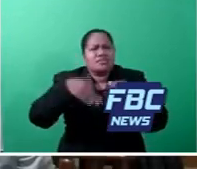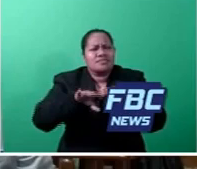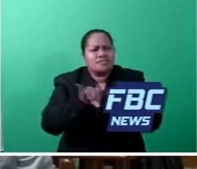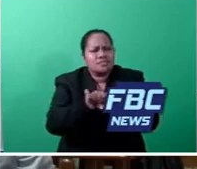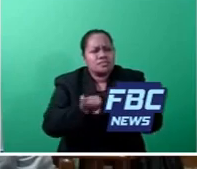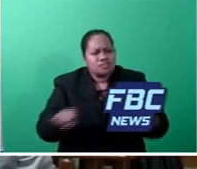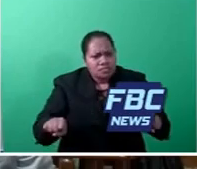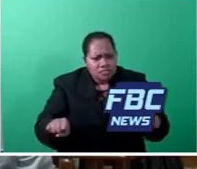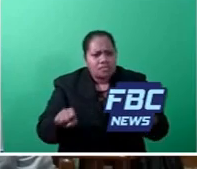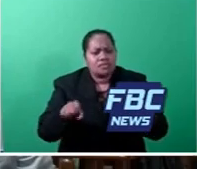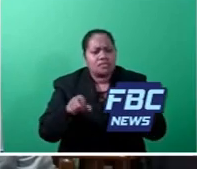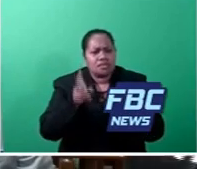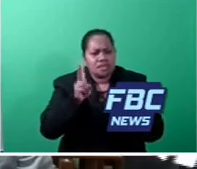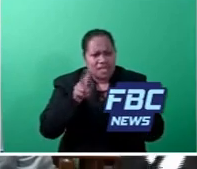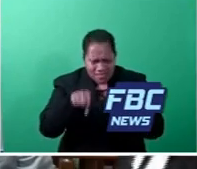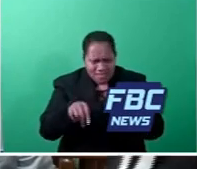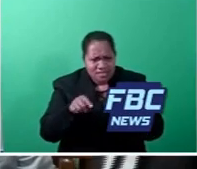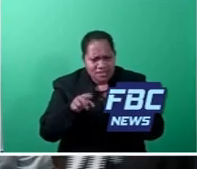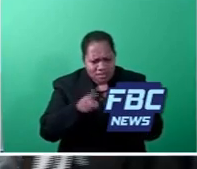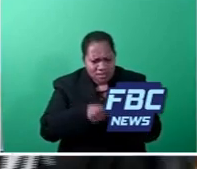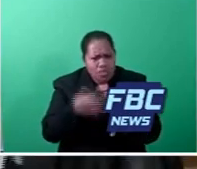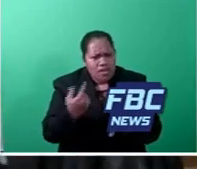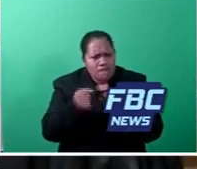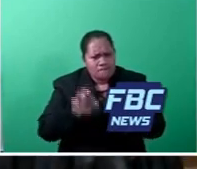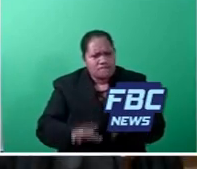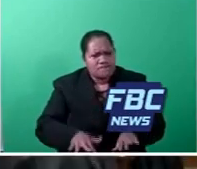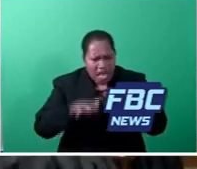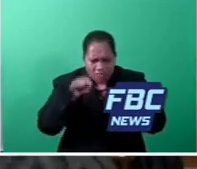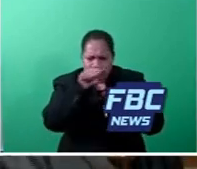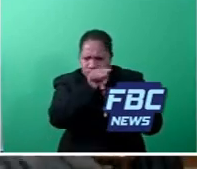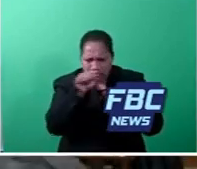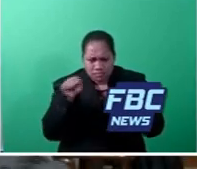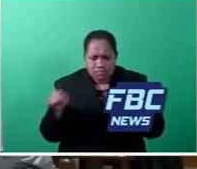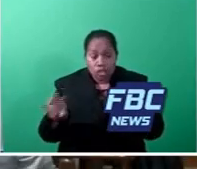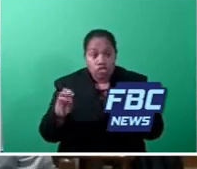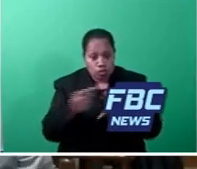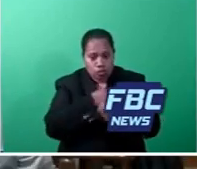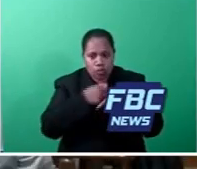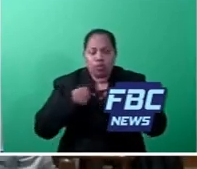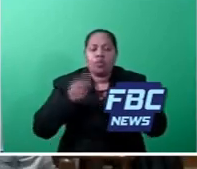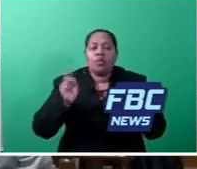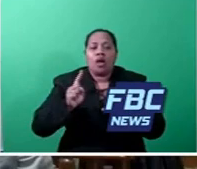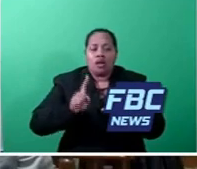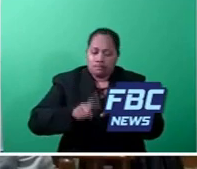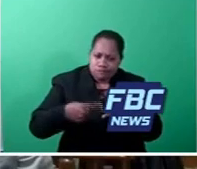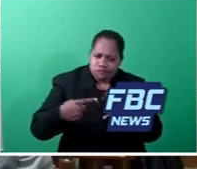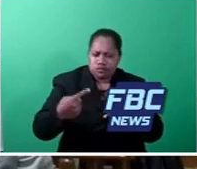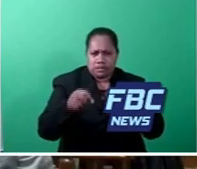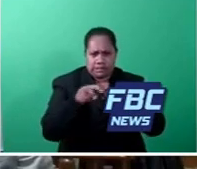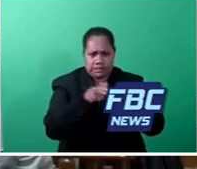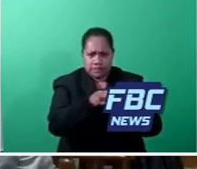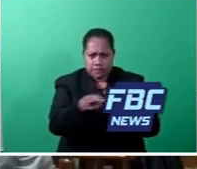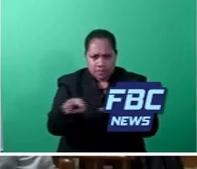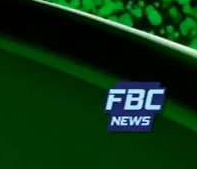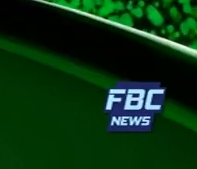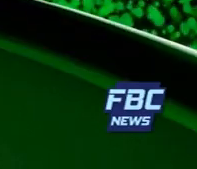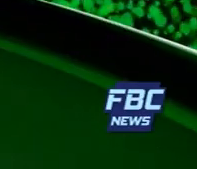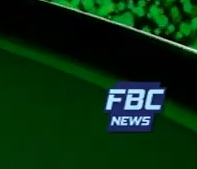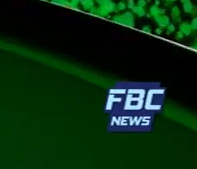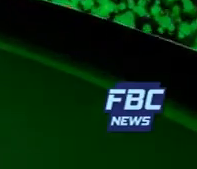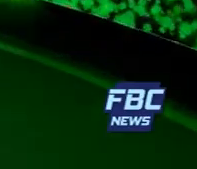this year that we had some floods in that particular area. So we're continually looking to expand our hydrology